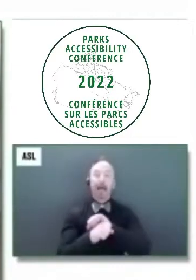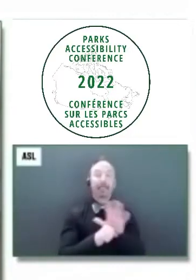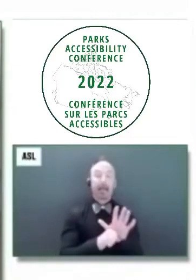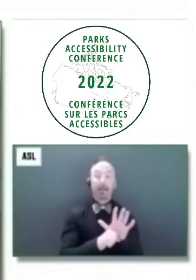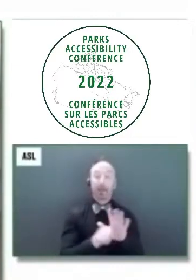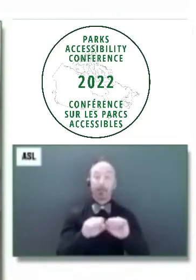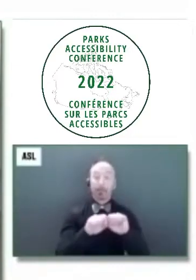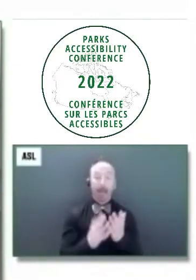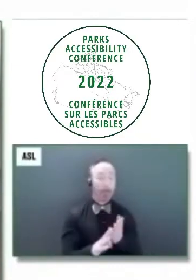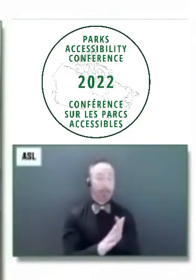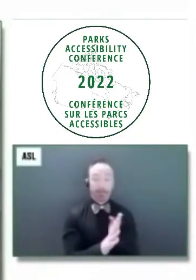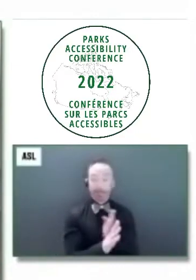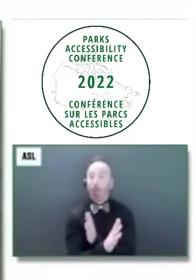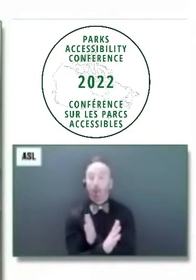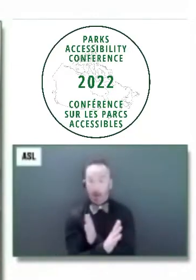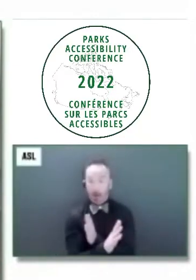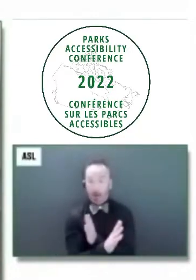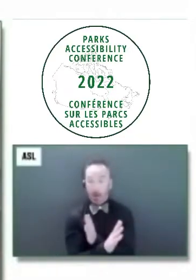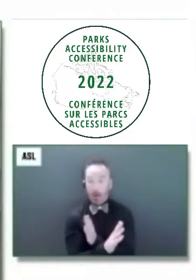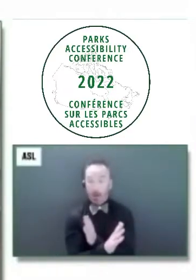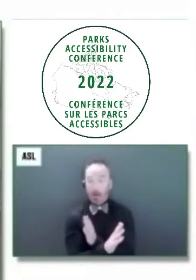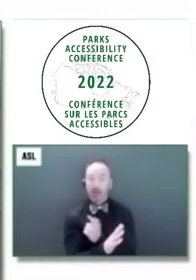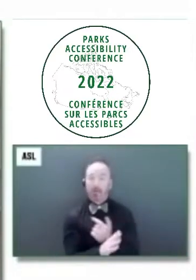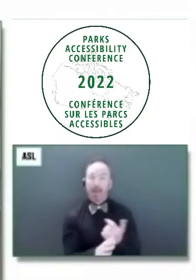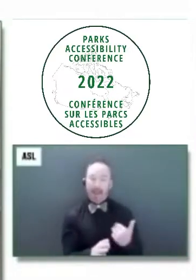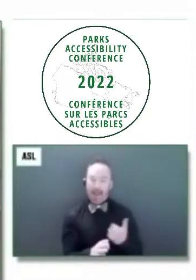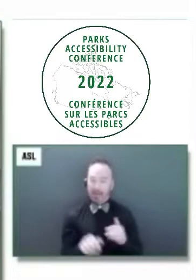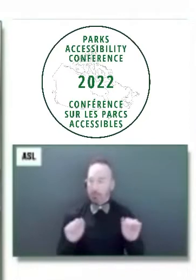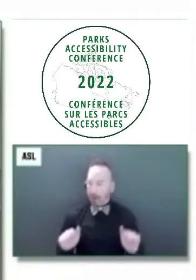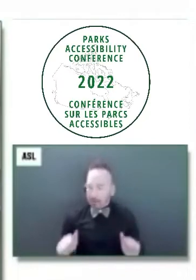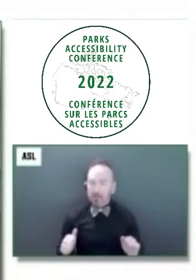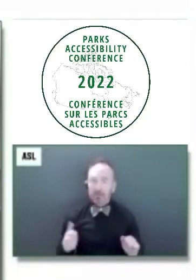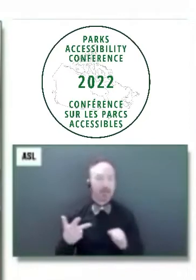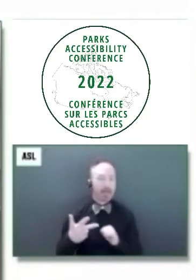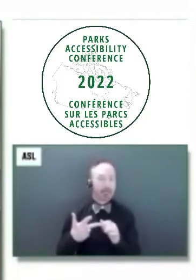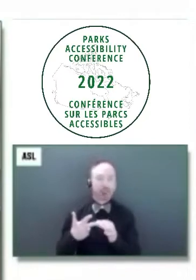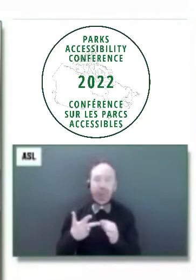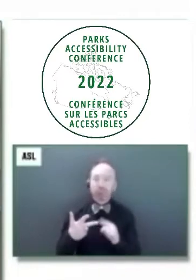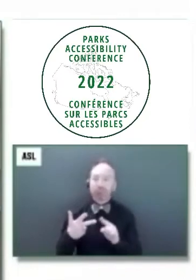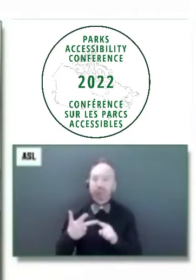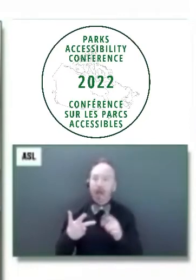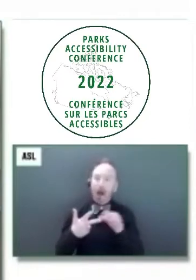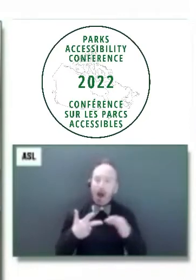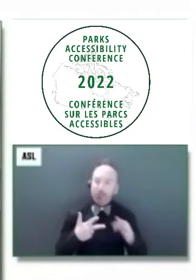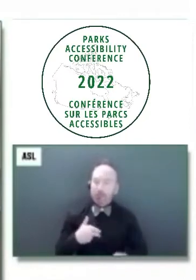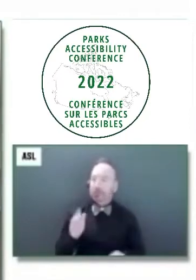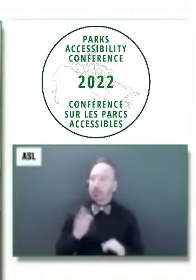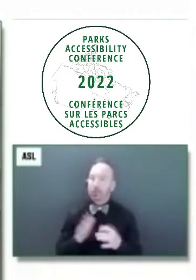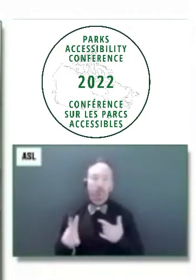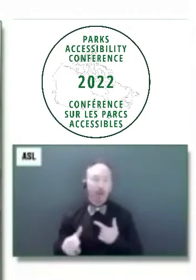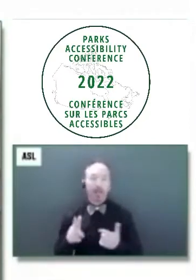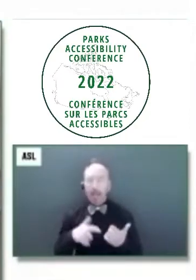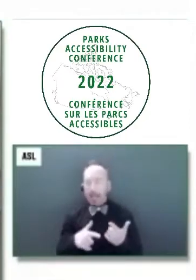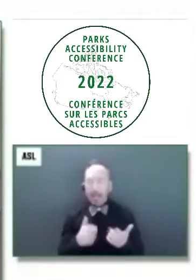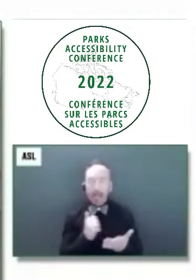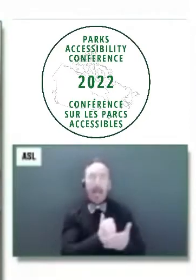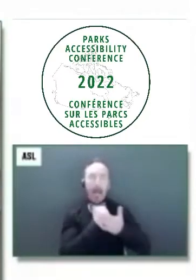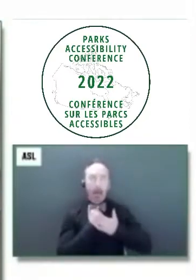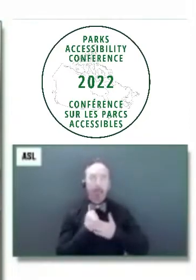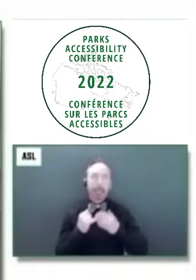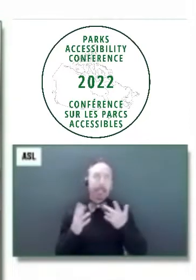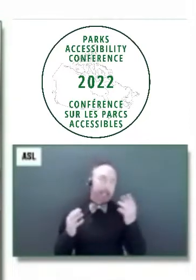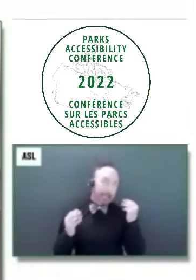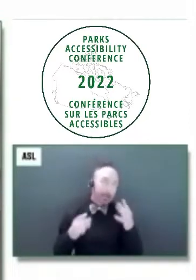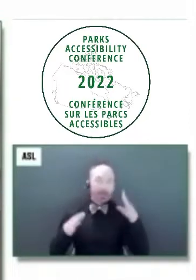set of means by which just about anyone could absorb the information needed to make a decision, which is about as good an operating definition of